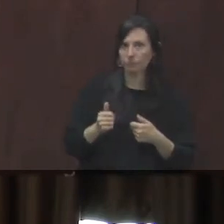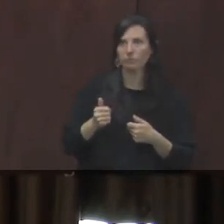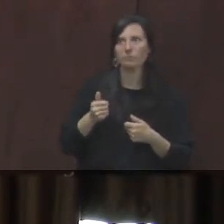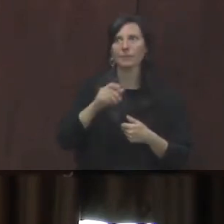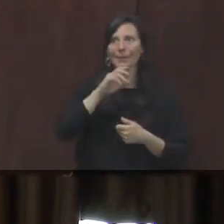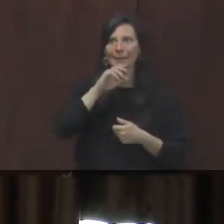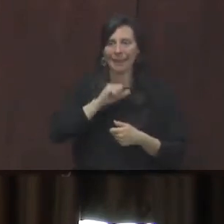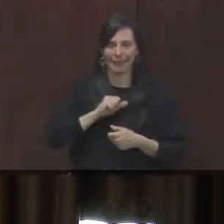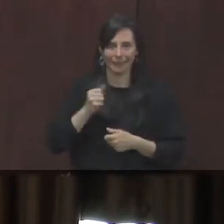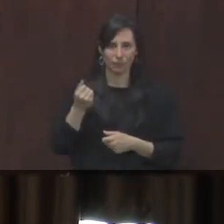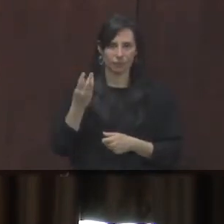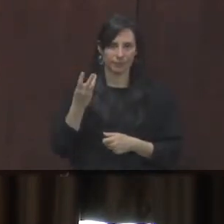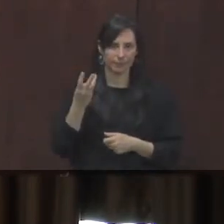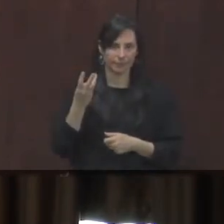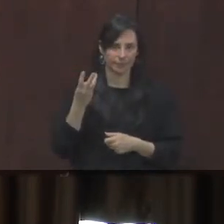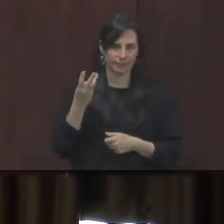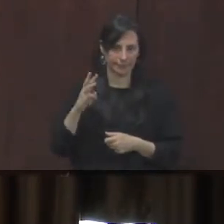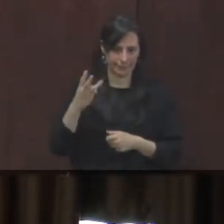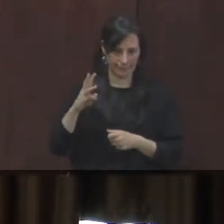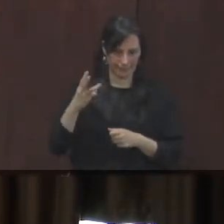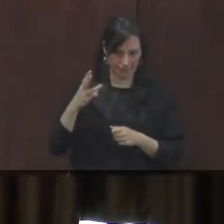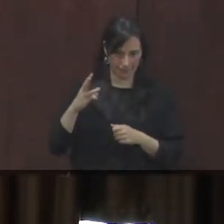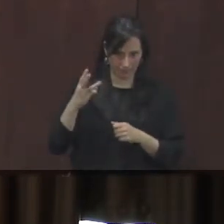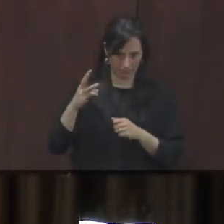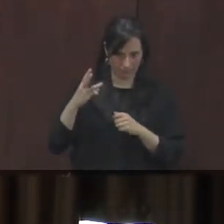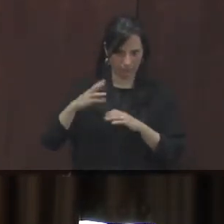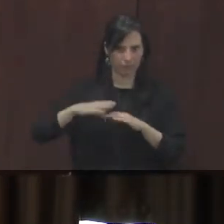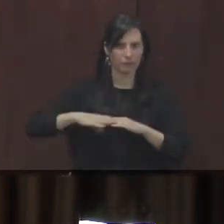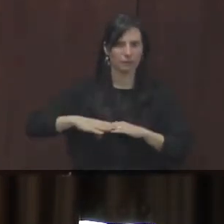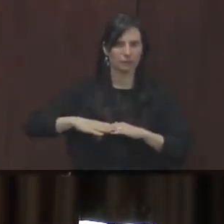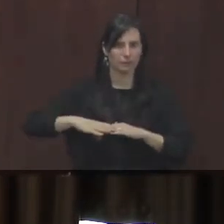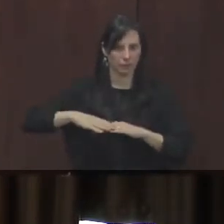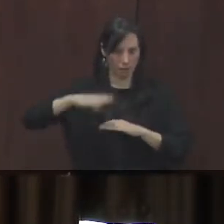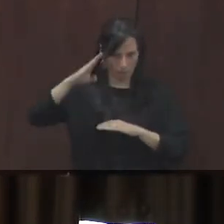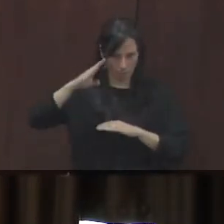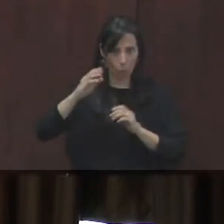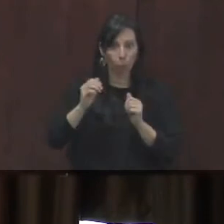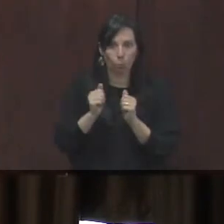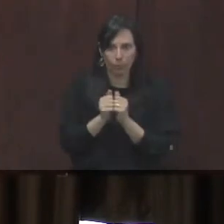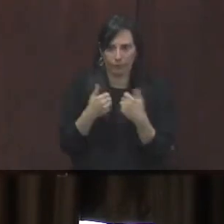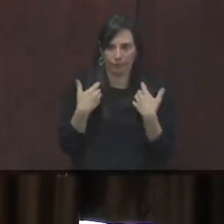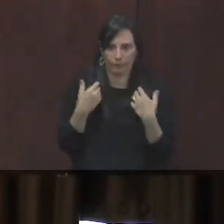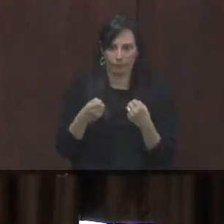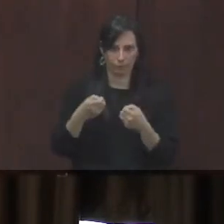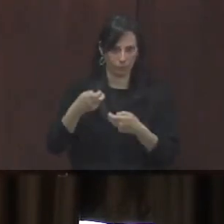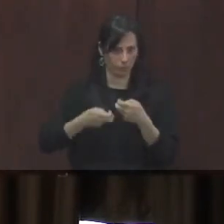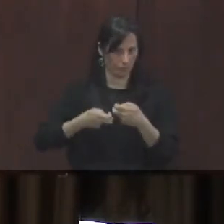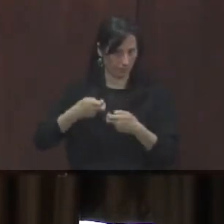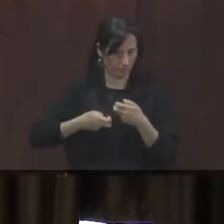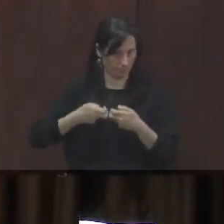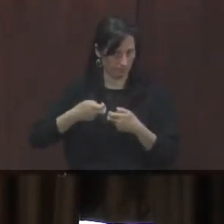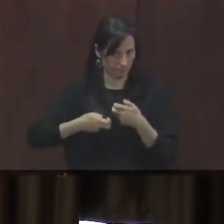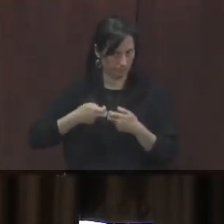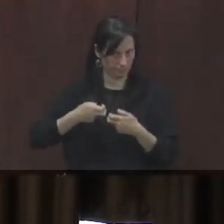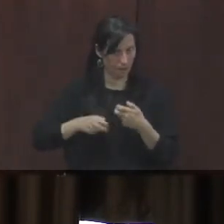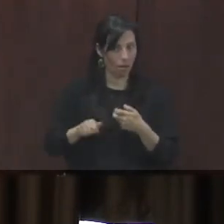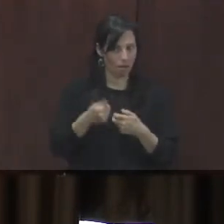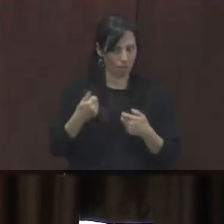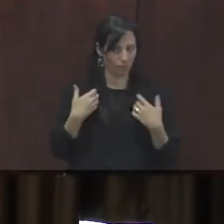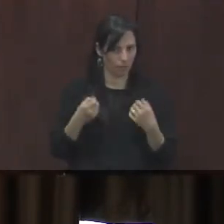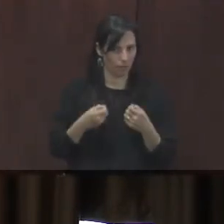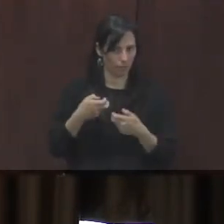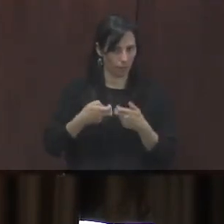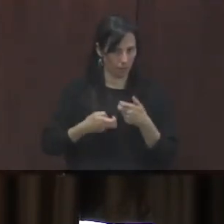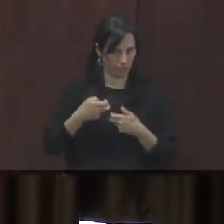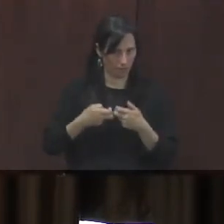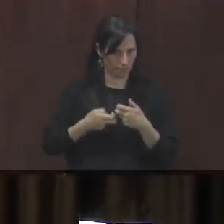years and up with a health condition that right now is being sent back,